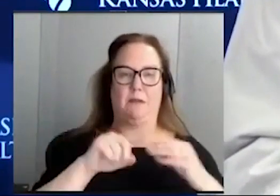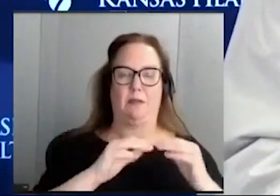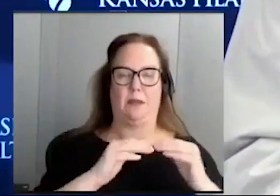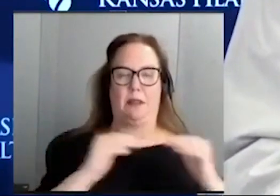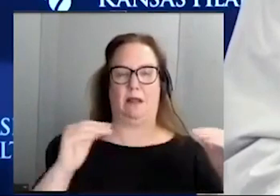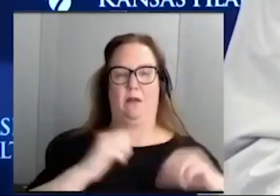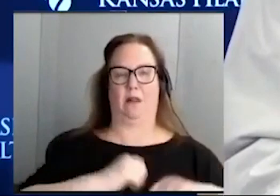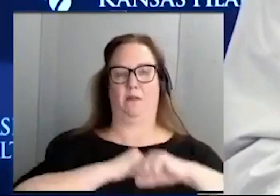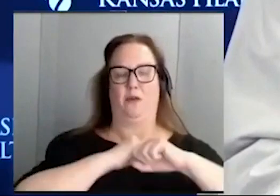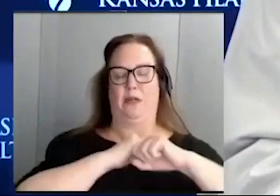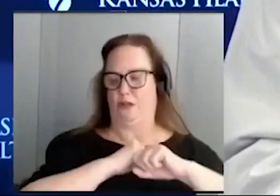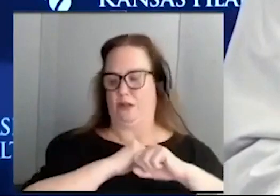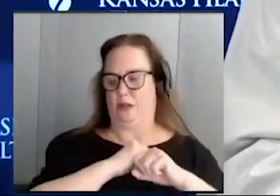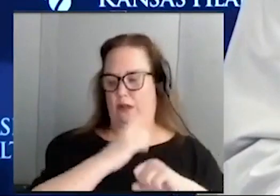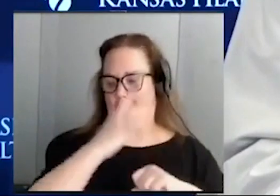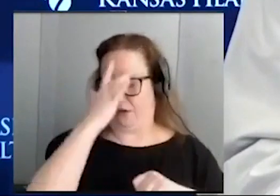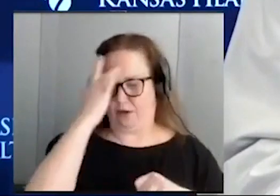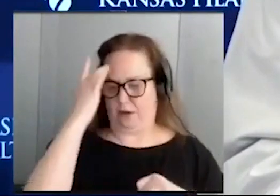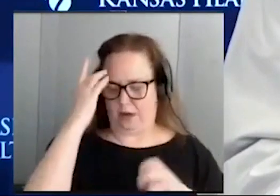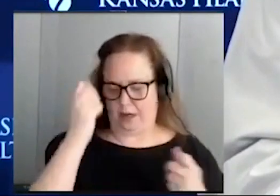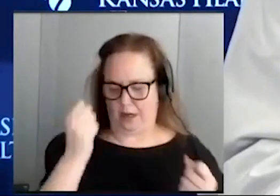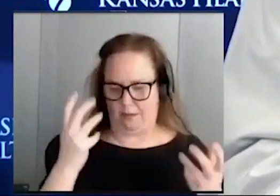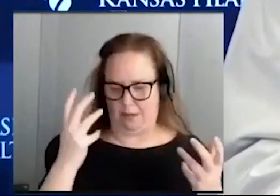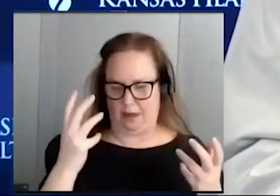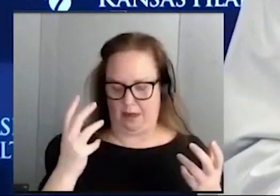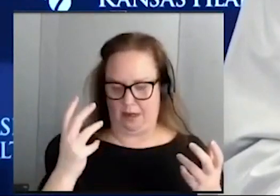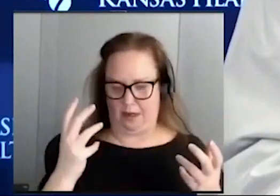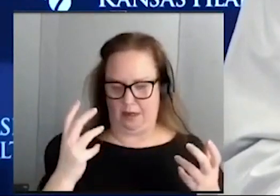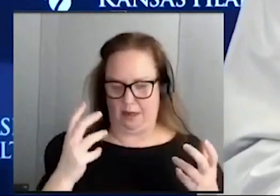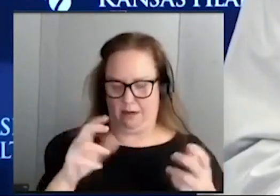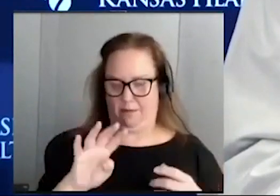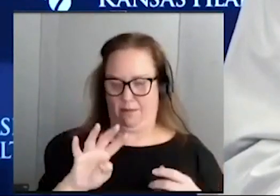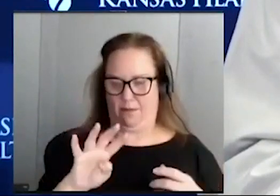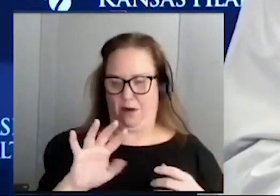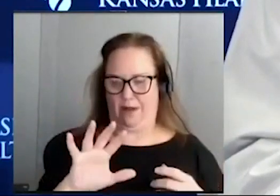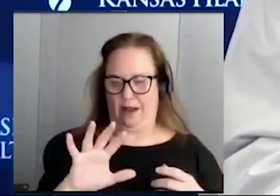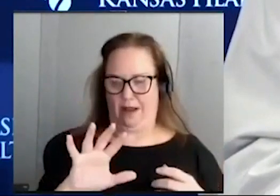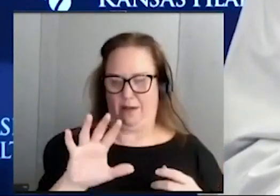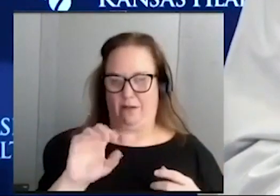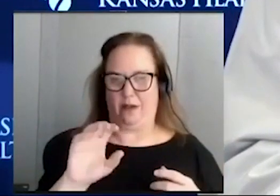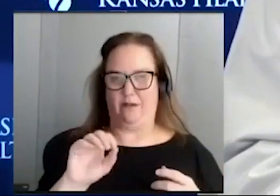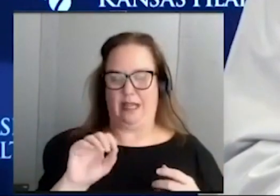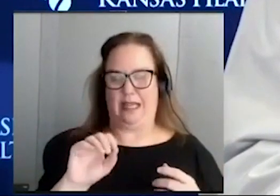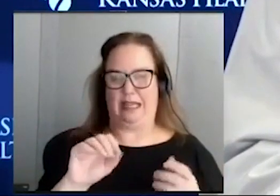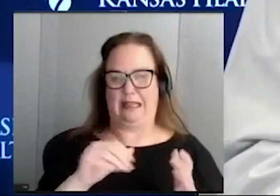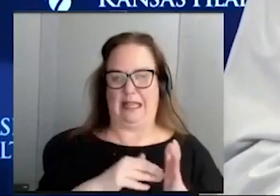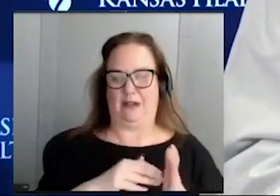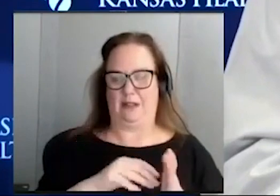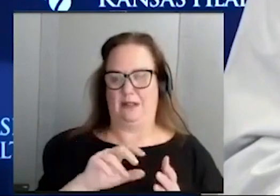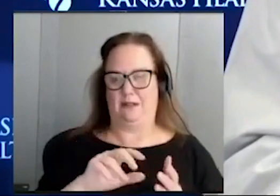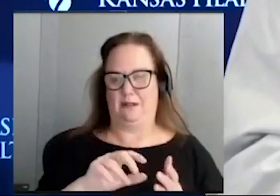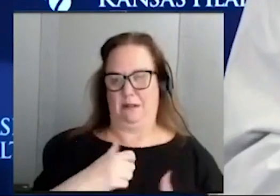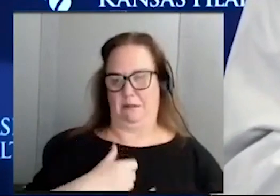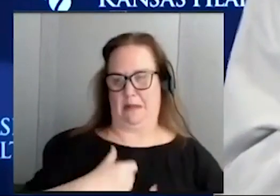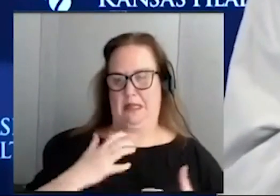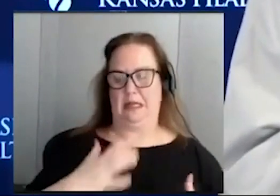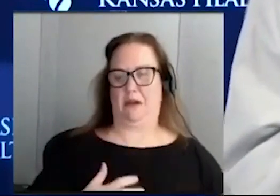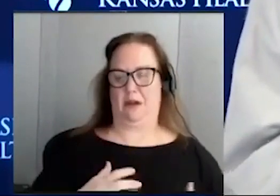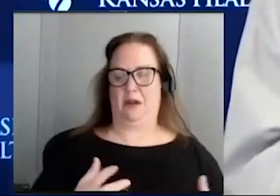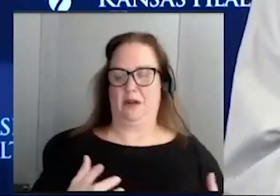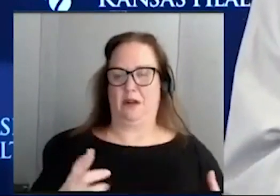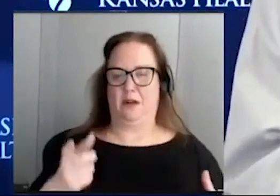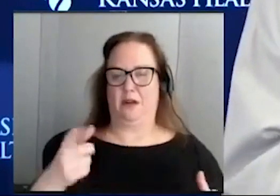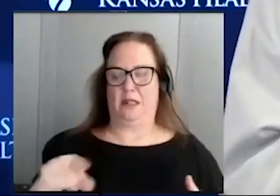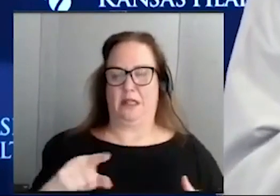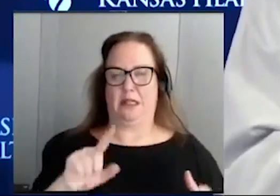I forgot how many. I wanted to say there were 45 or 50,000 veterans in it that looked at the differences between